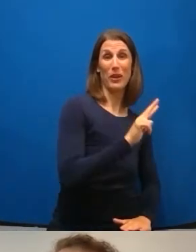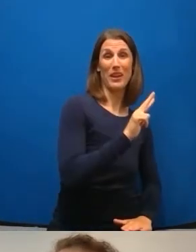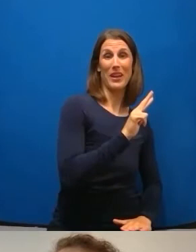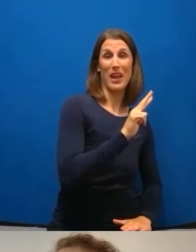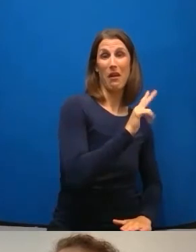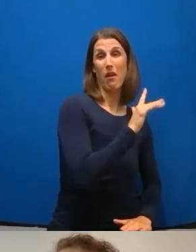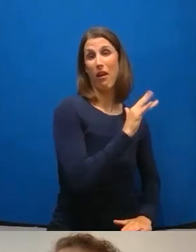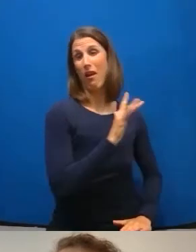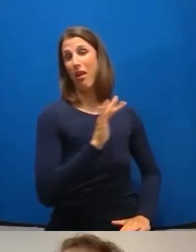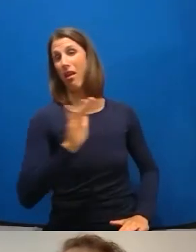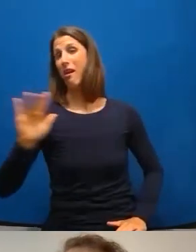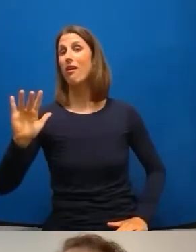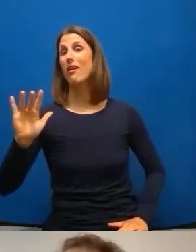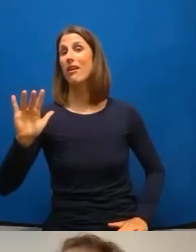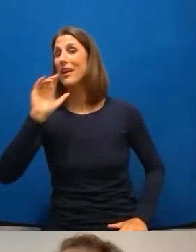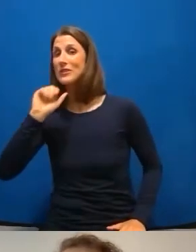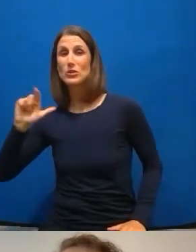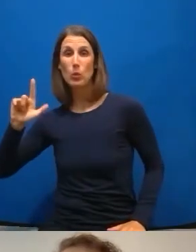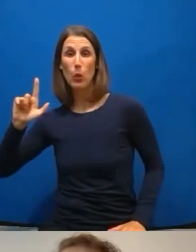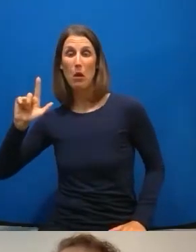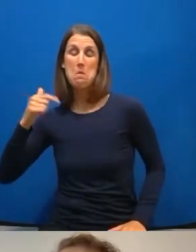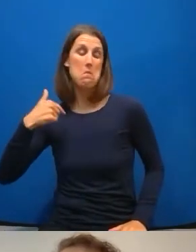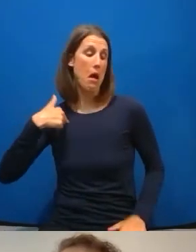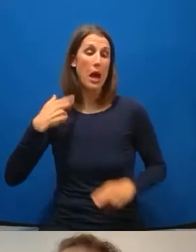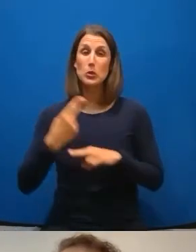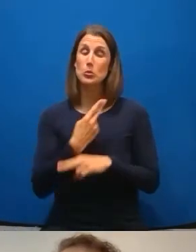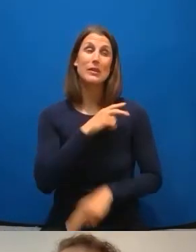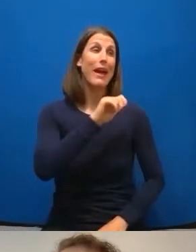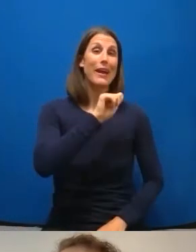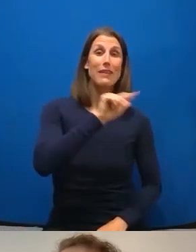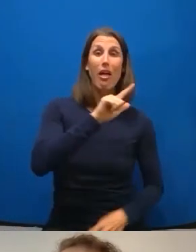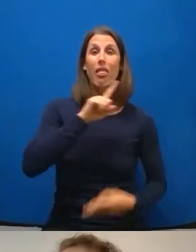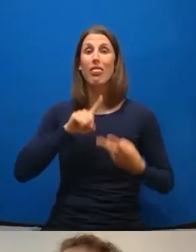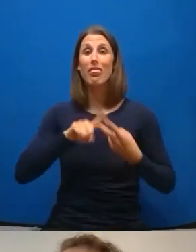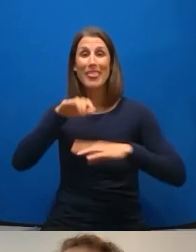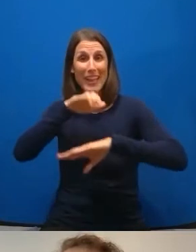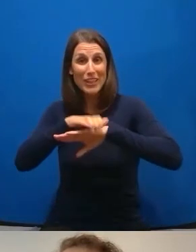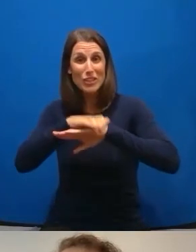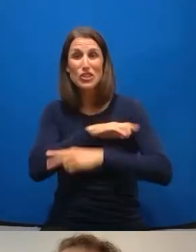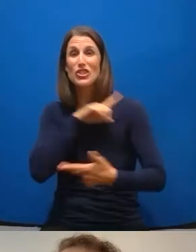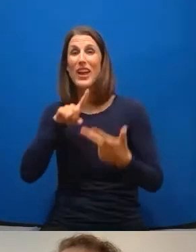we really work in all modes, spoken English, ASL, and a whole lot of AAC.